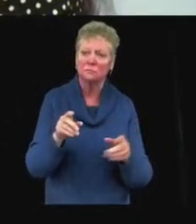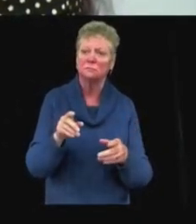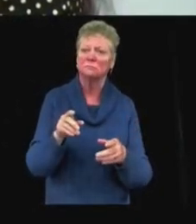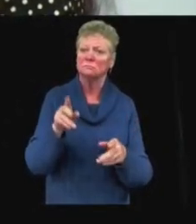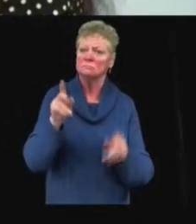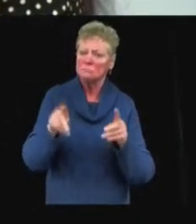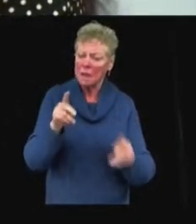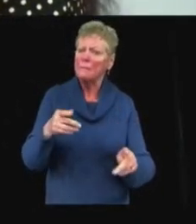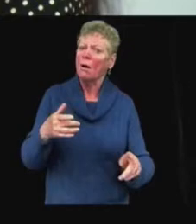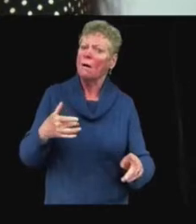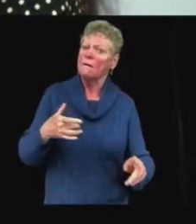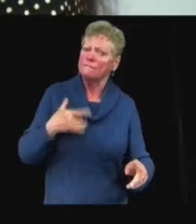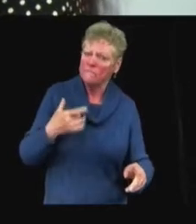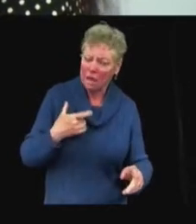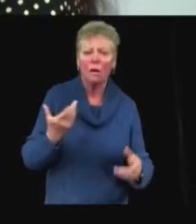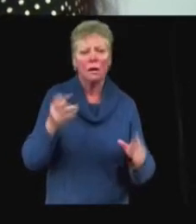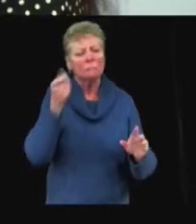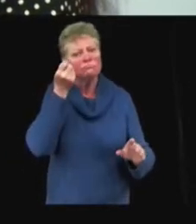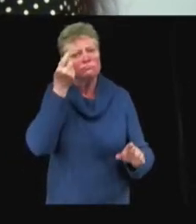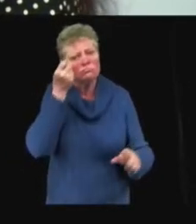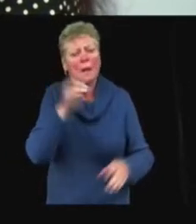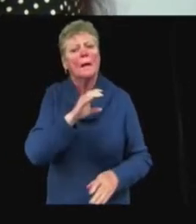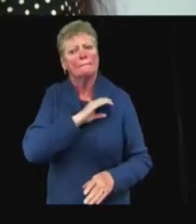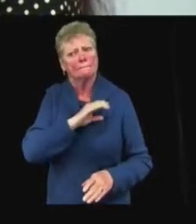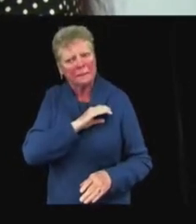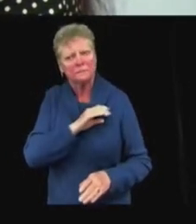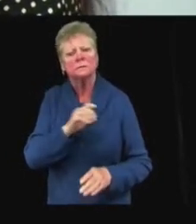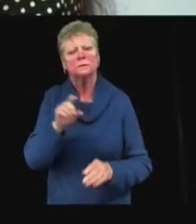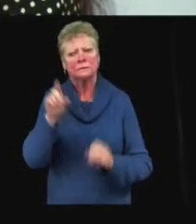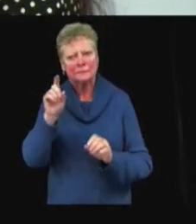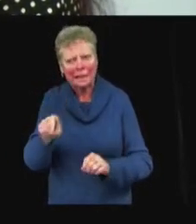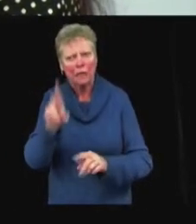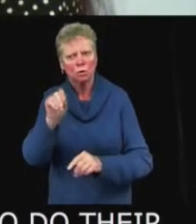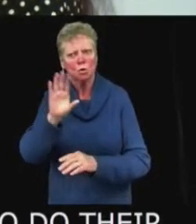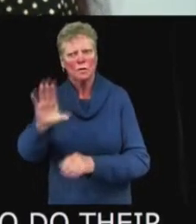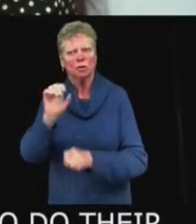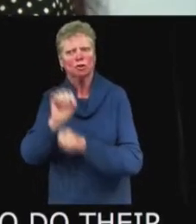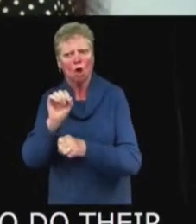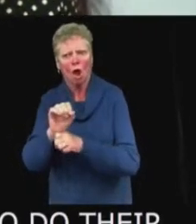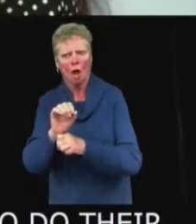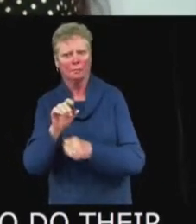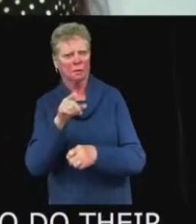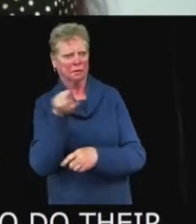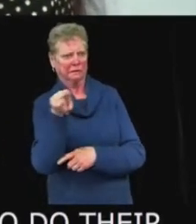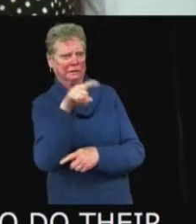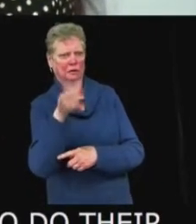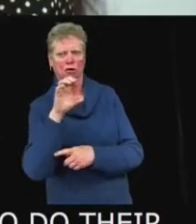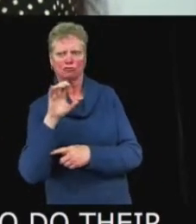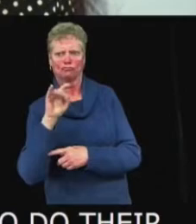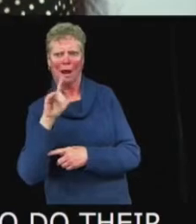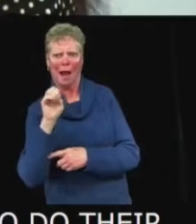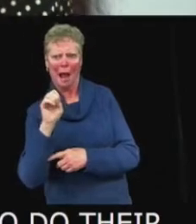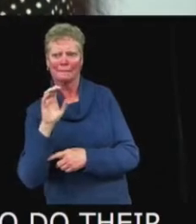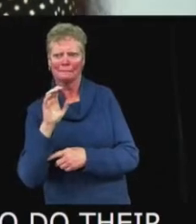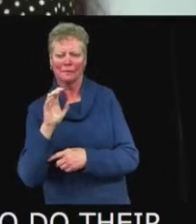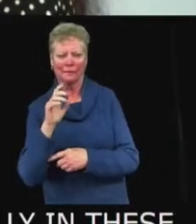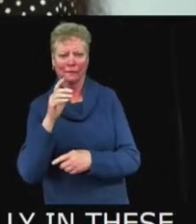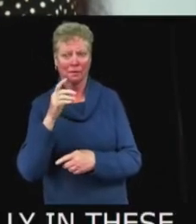expect the police to be able to do their job when it comes to engaging with crime, and especially in these particularly